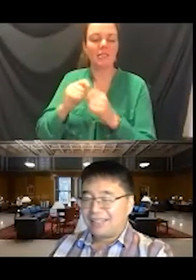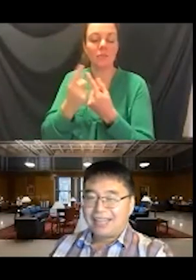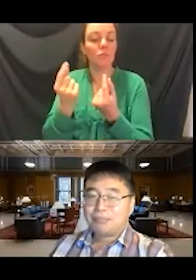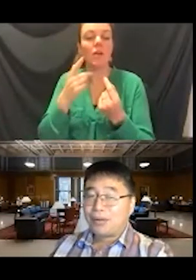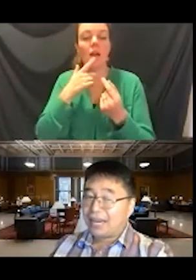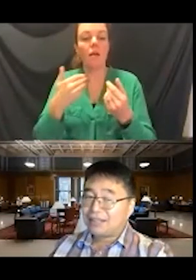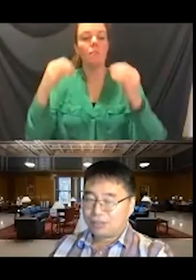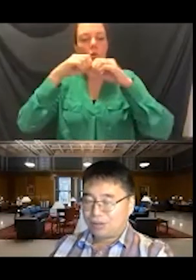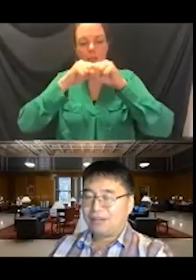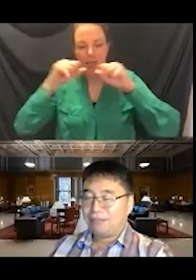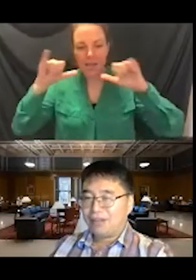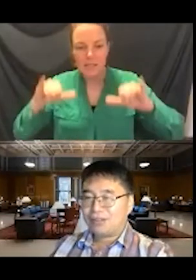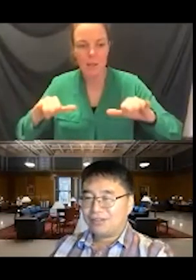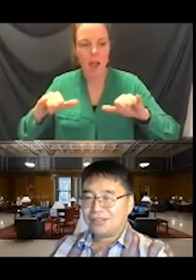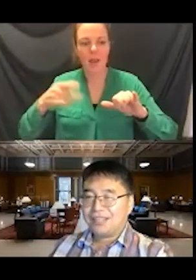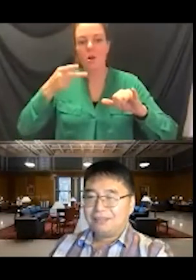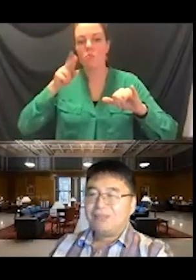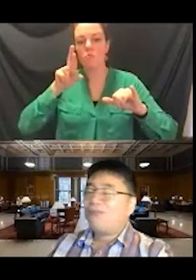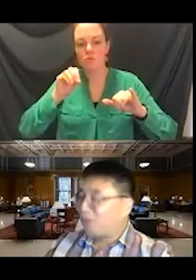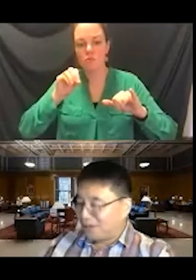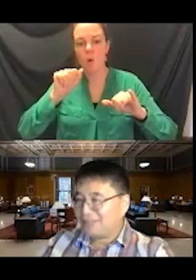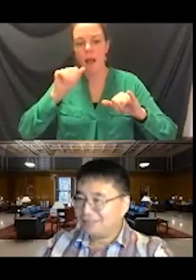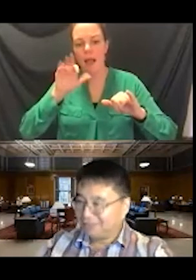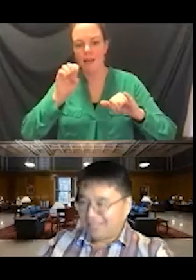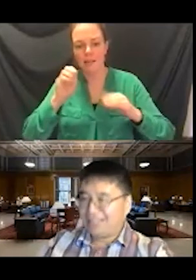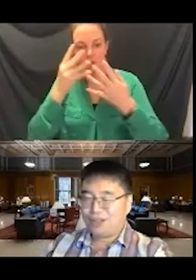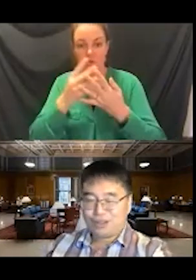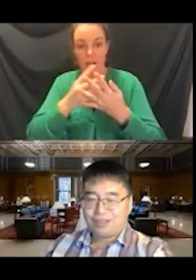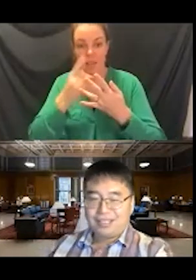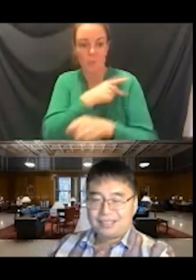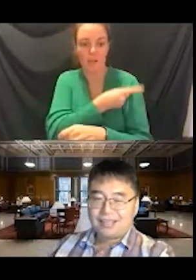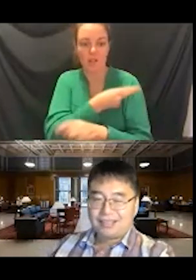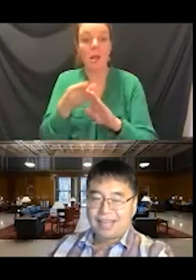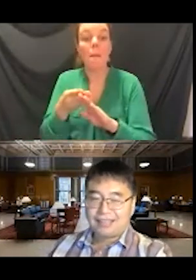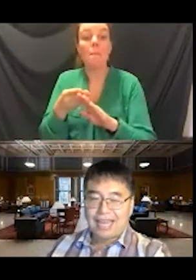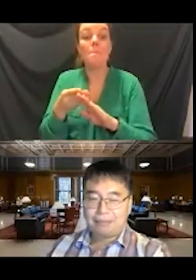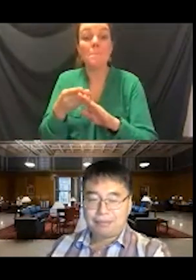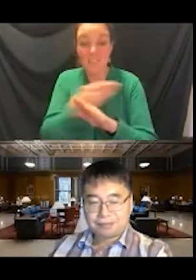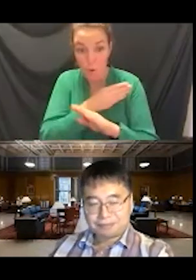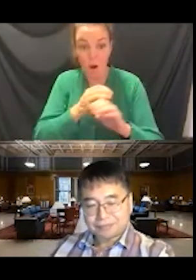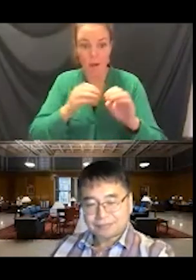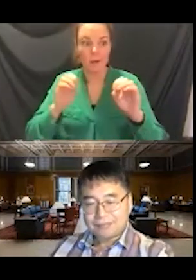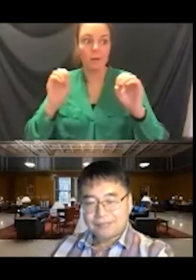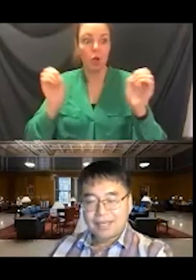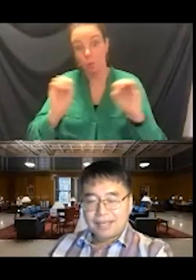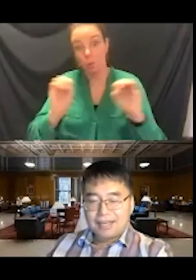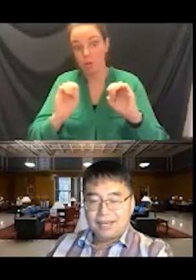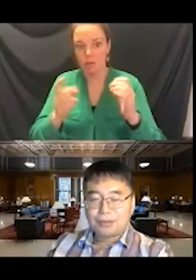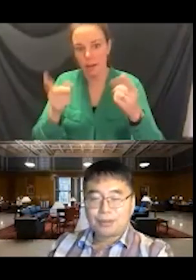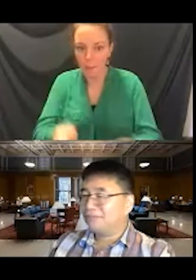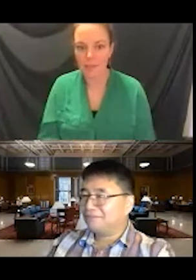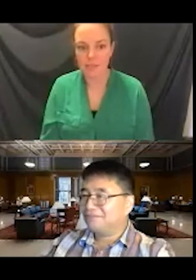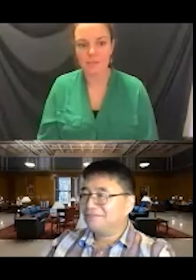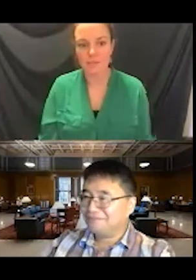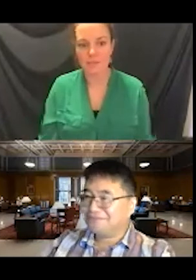systematic and proactive screening of patients before any urgent needs like that happens.